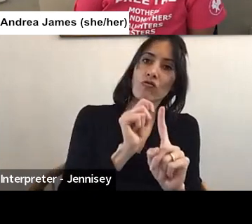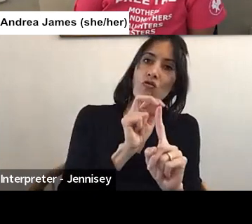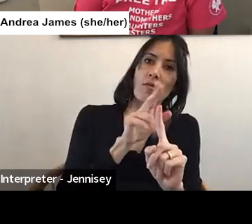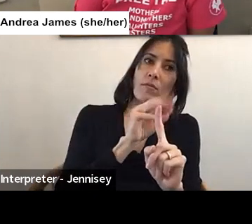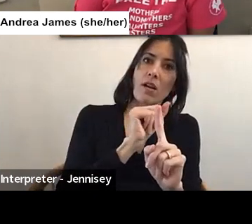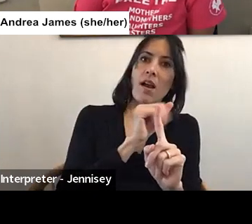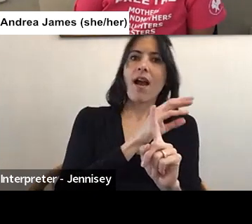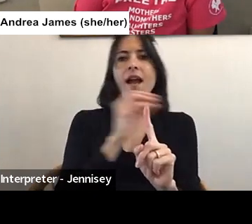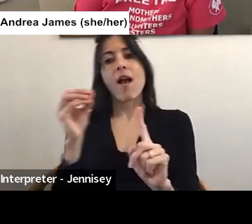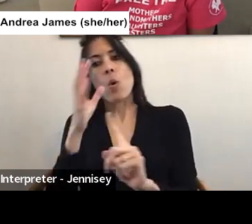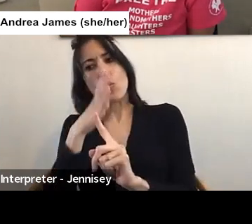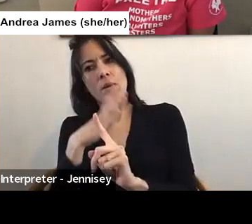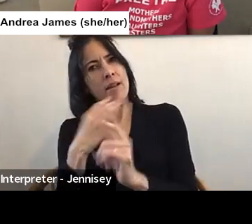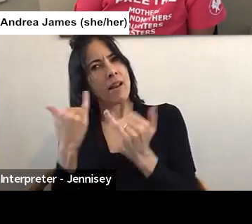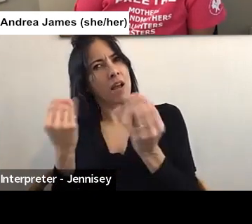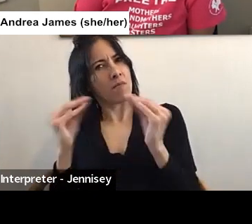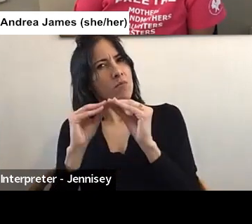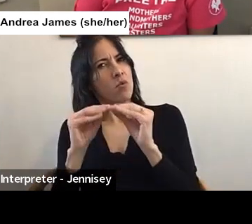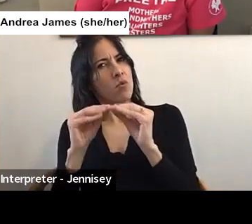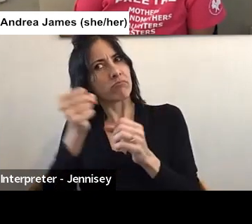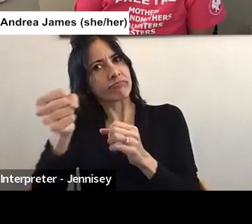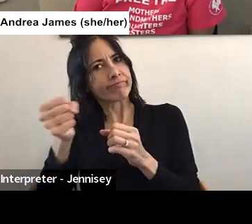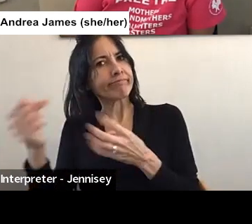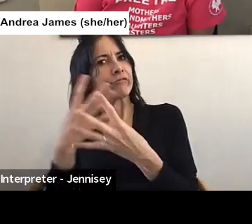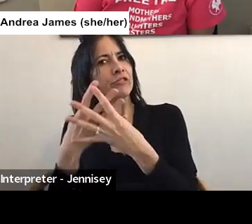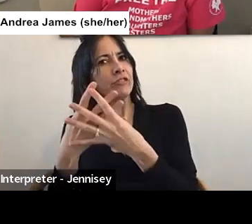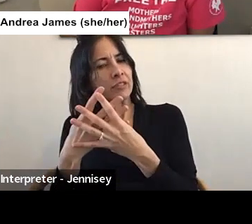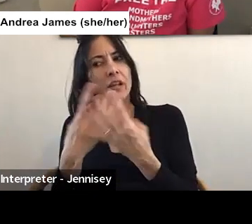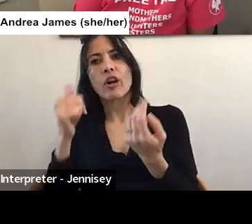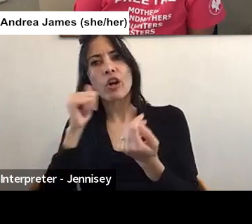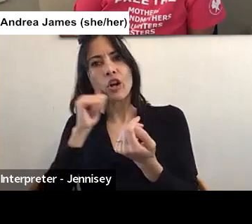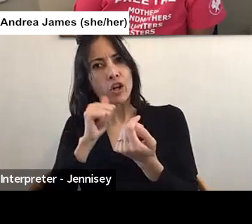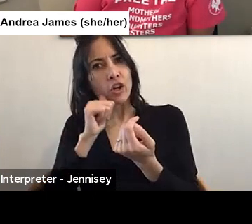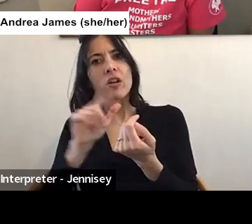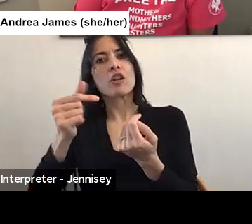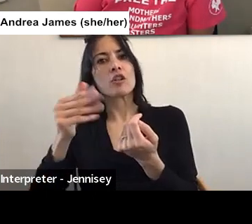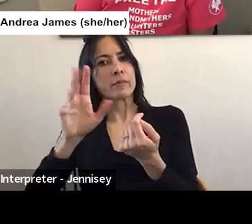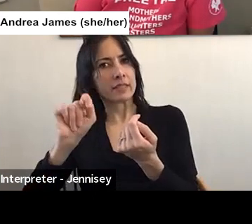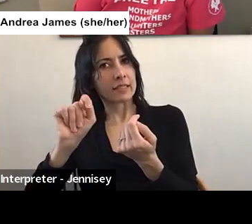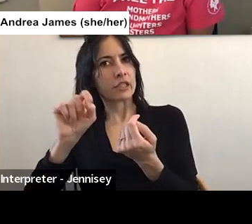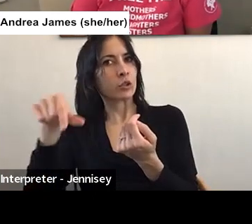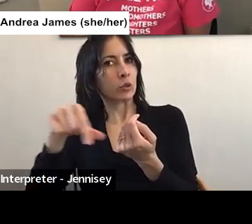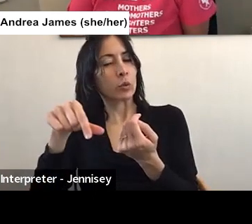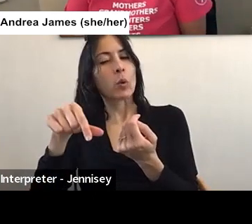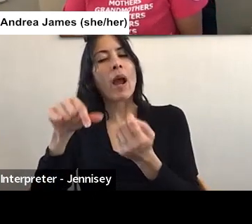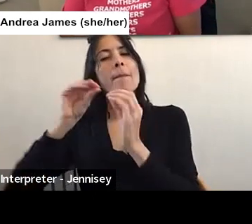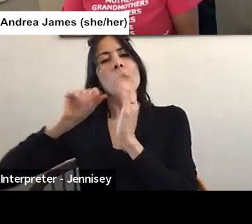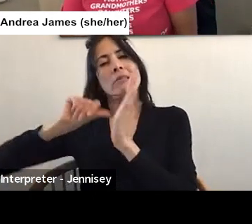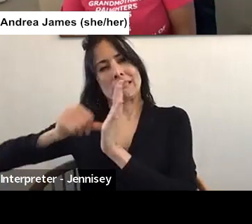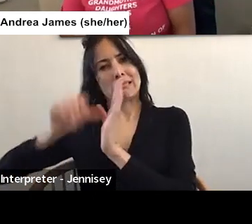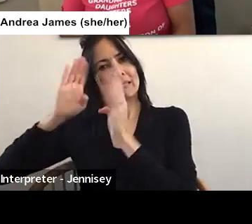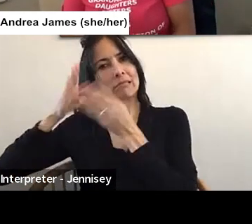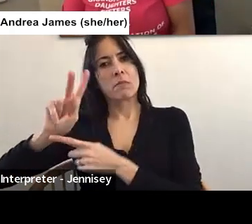among women, girls, and LGBTQ people with a focus on BIPOC and aims to interrupt